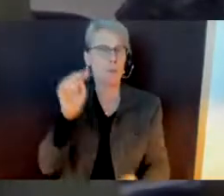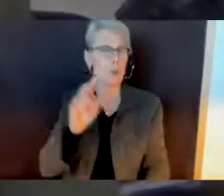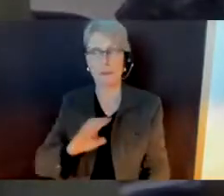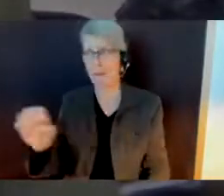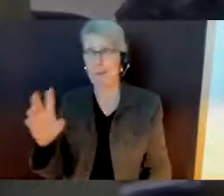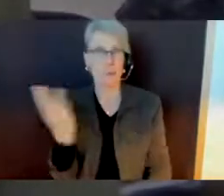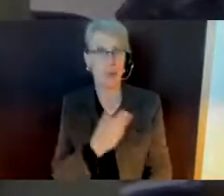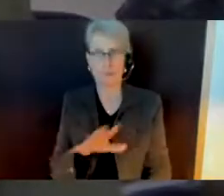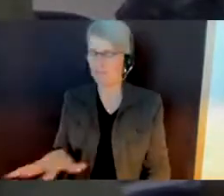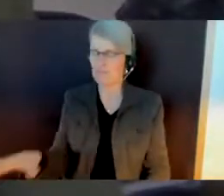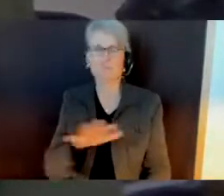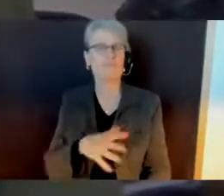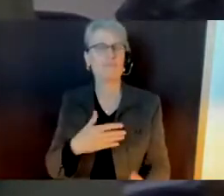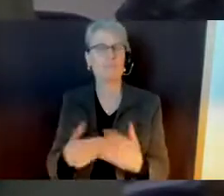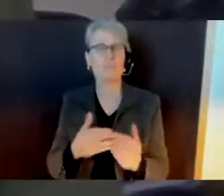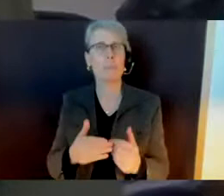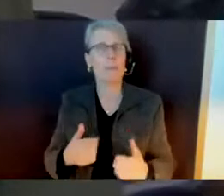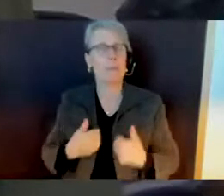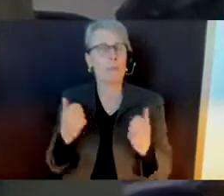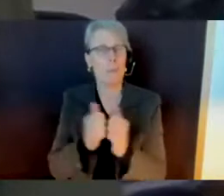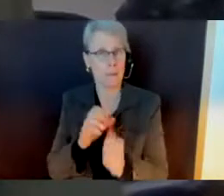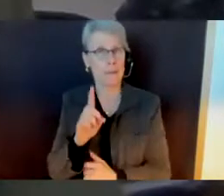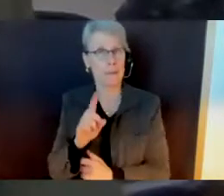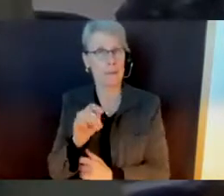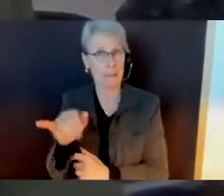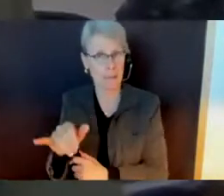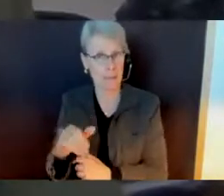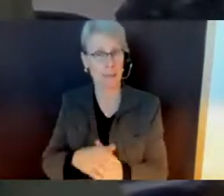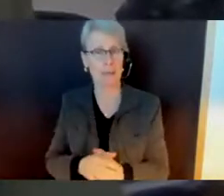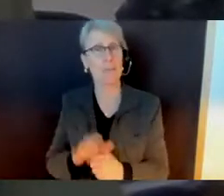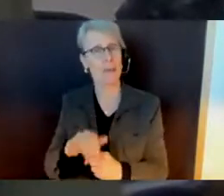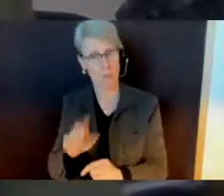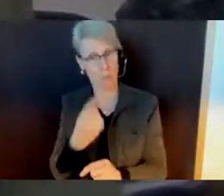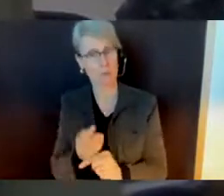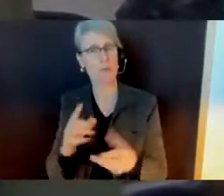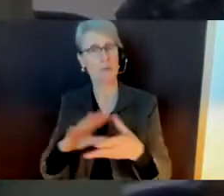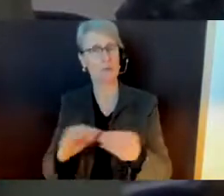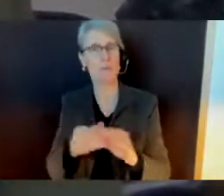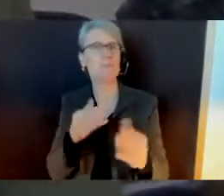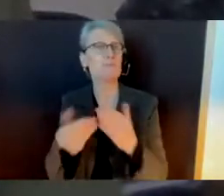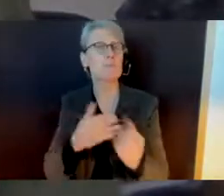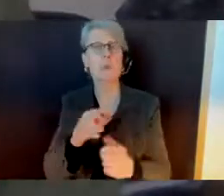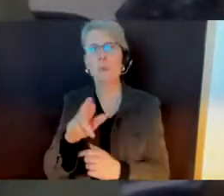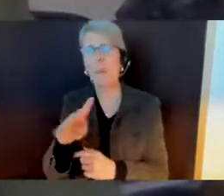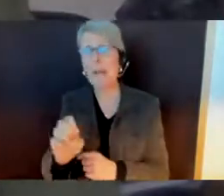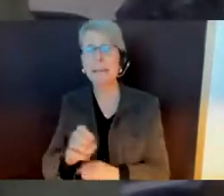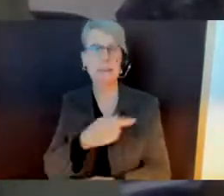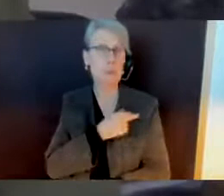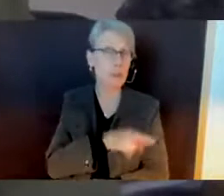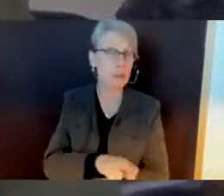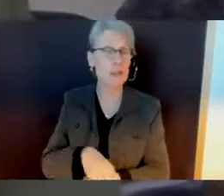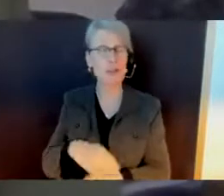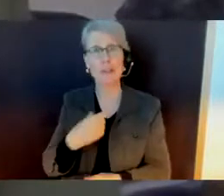with a disability. This single story transcends the differences of race, of